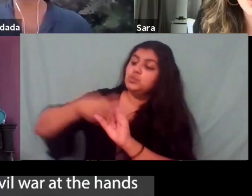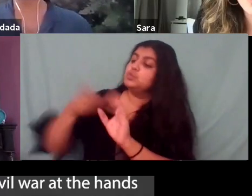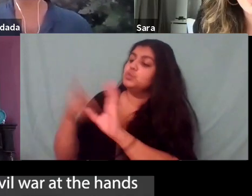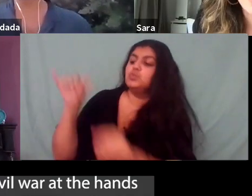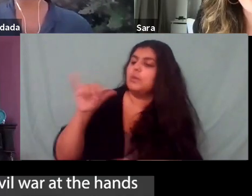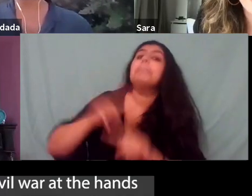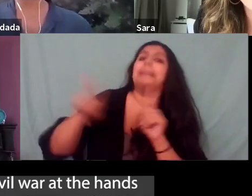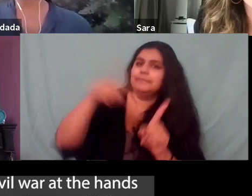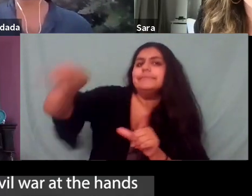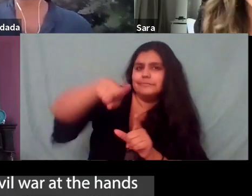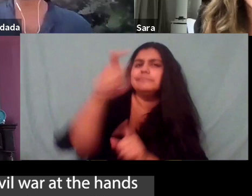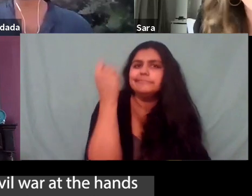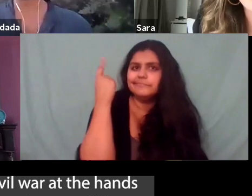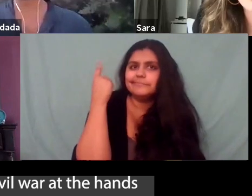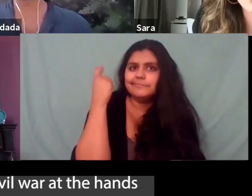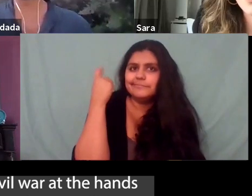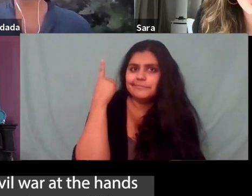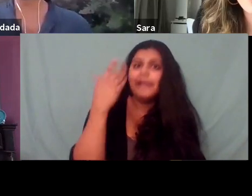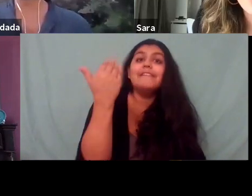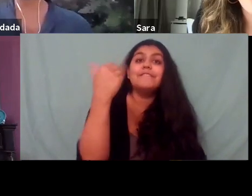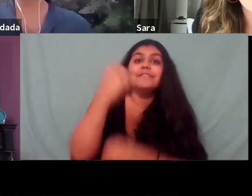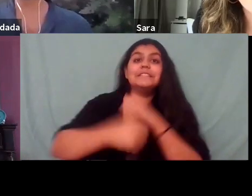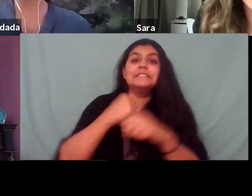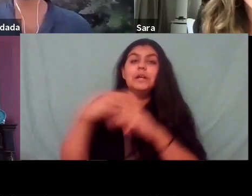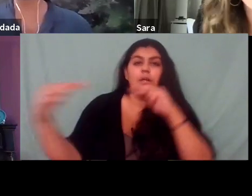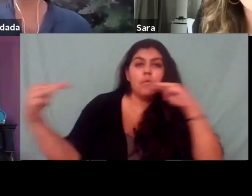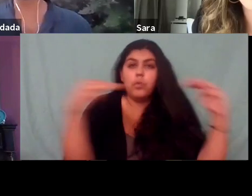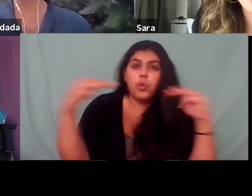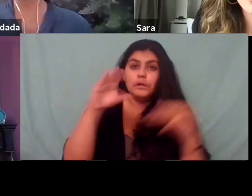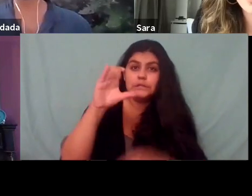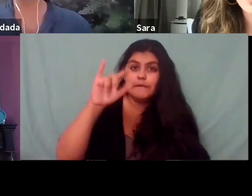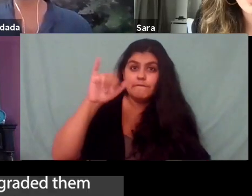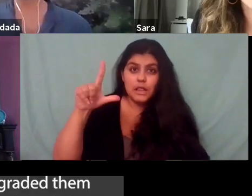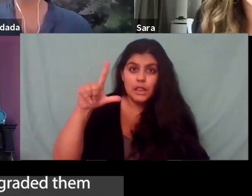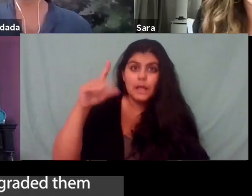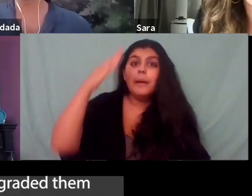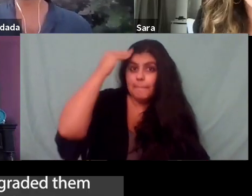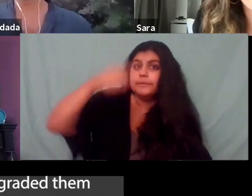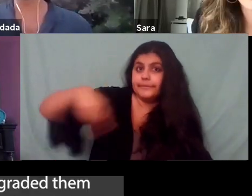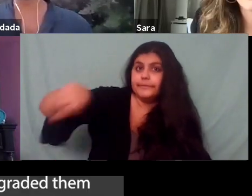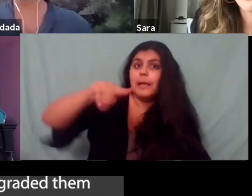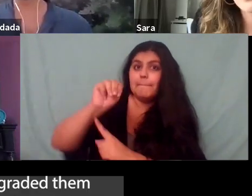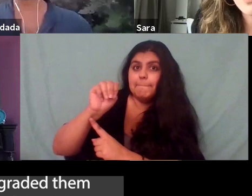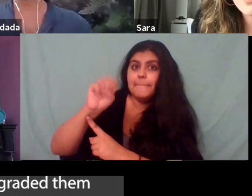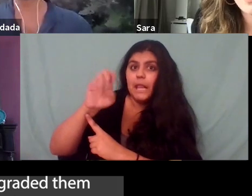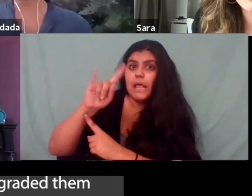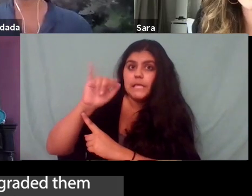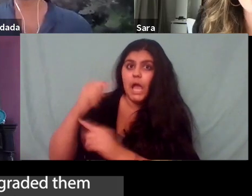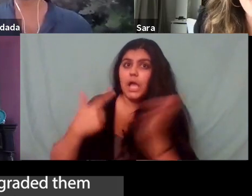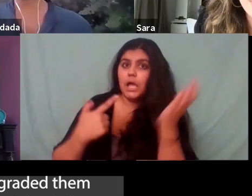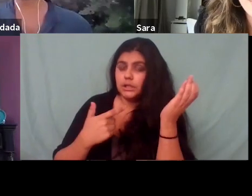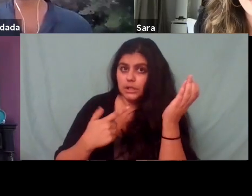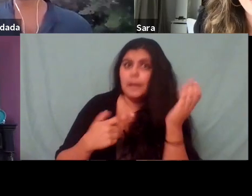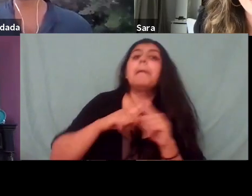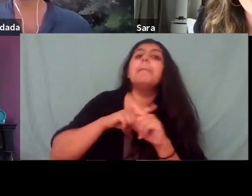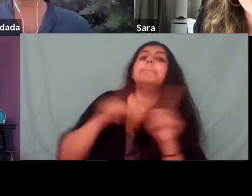civil war at the hands of a bunch of murderous militiamen, and instead of holding them accountable, we upgraded them from warlords to